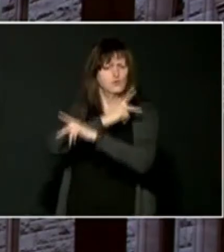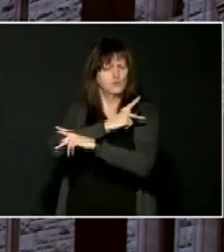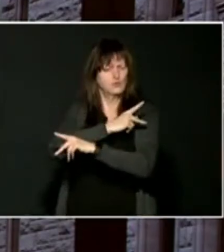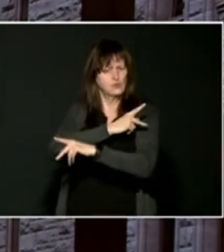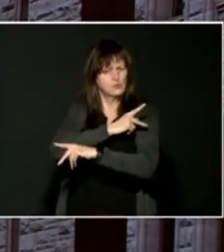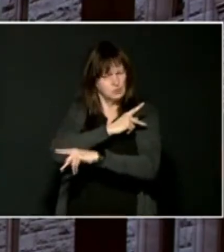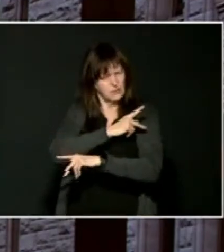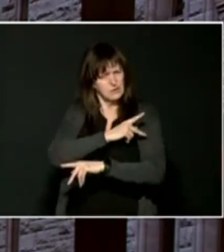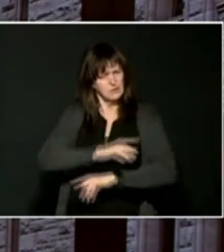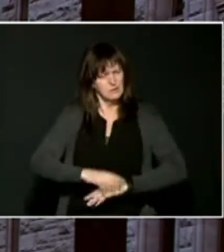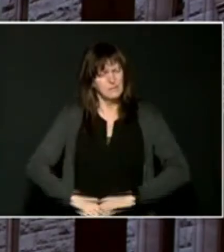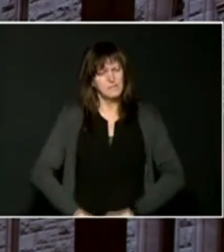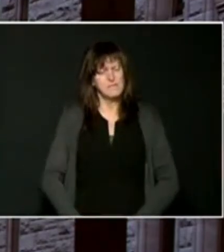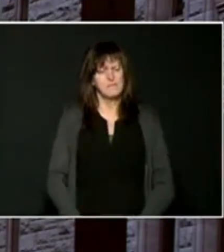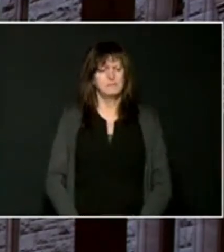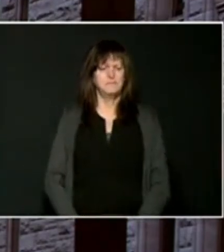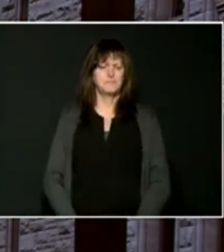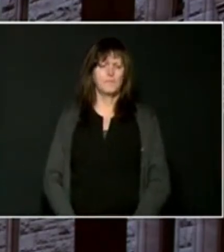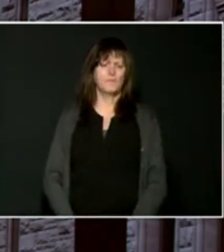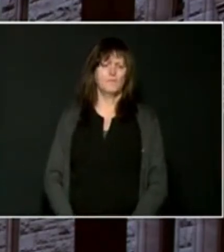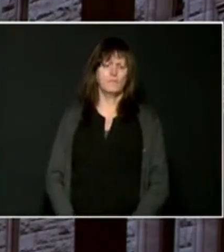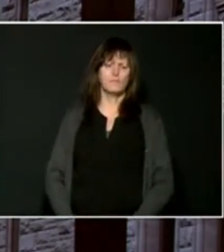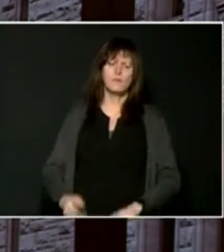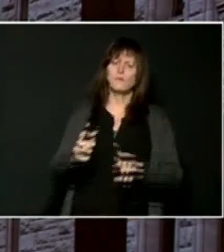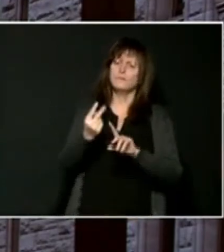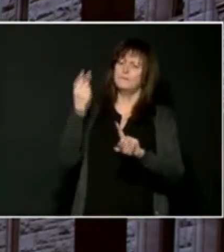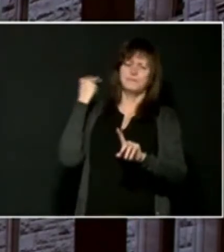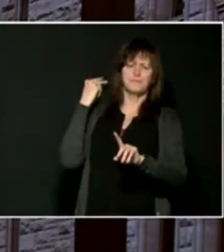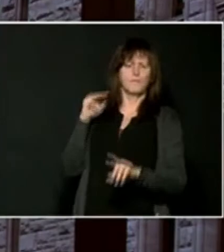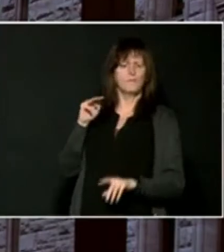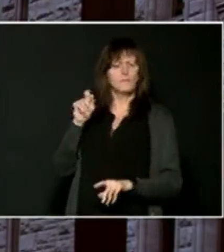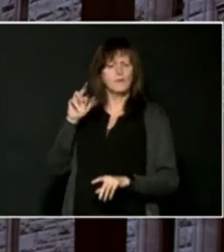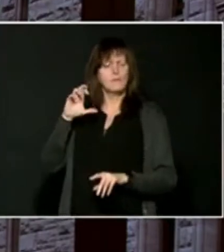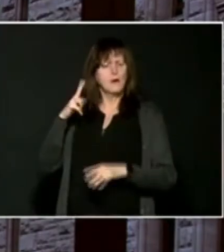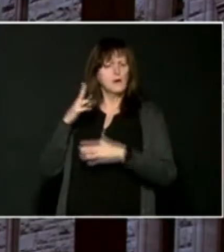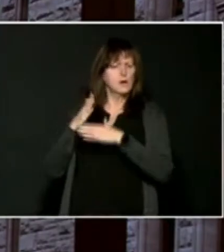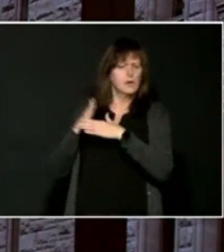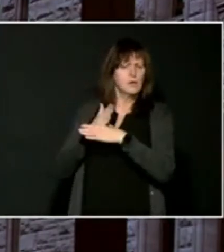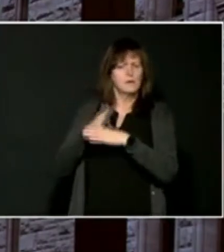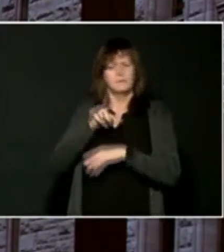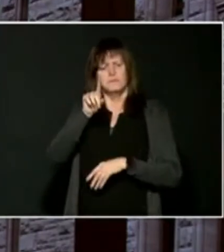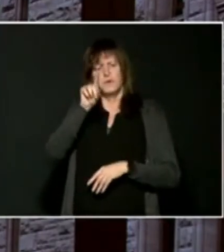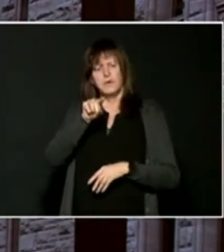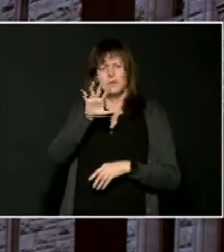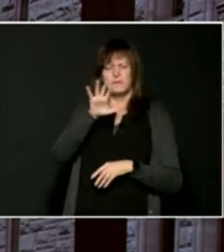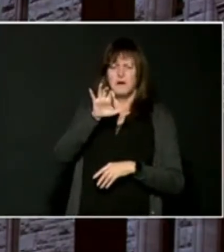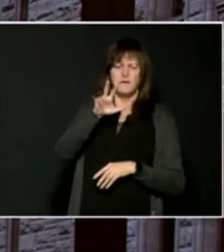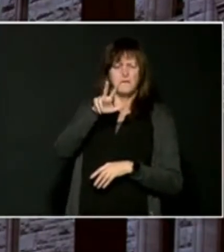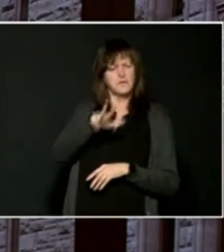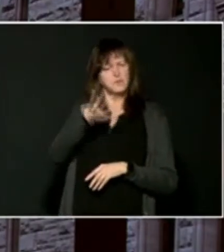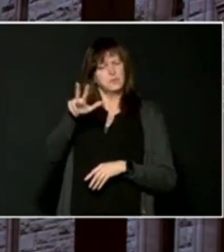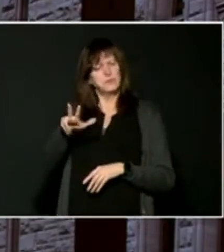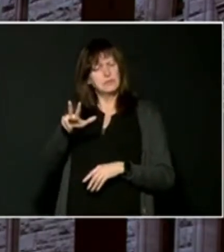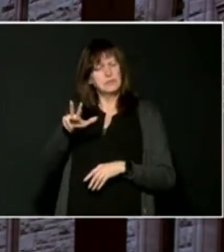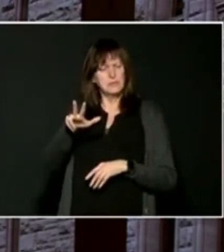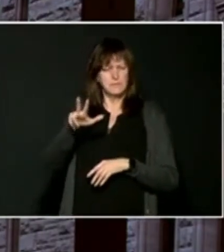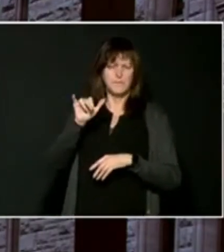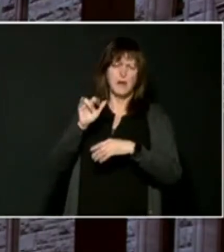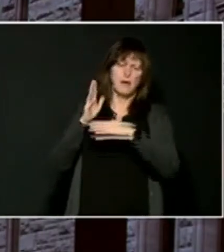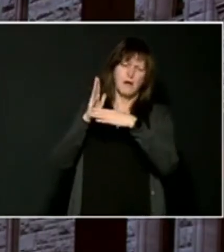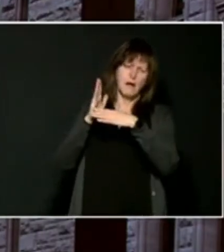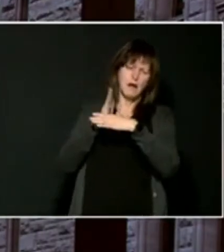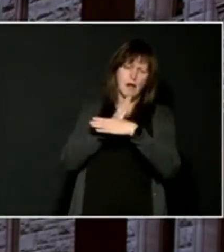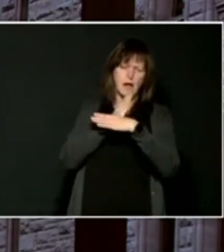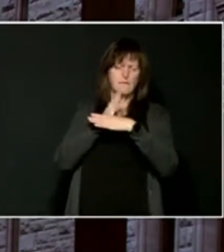When we look back at the month of March, Ontario averaged 1,583 cases, and that is almost, it averages half the month,